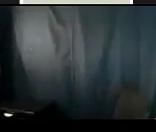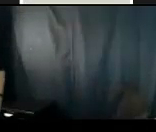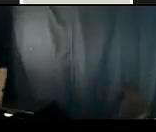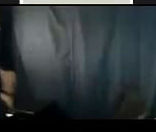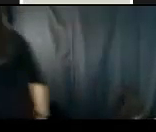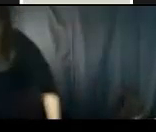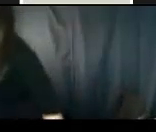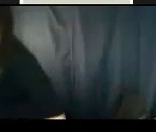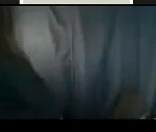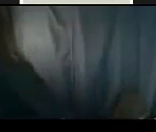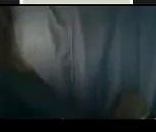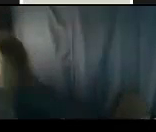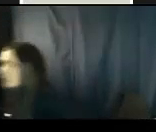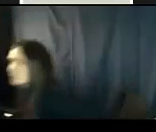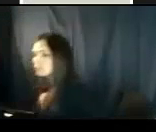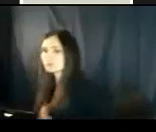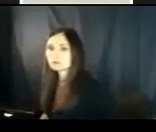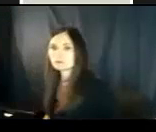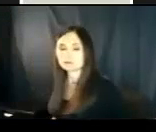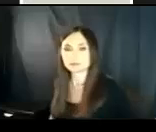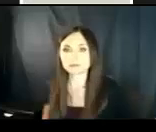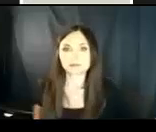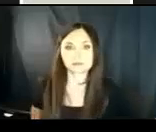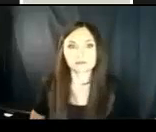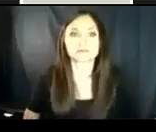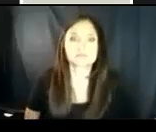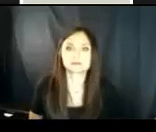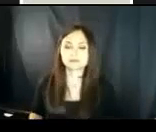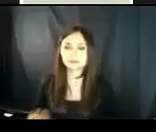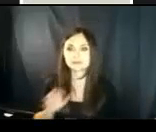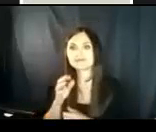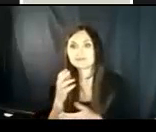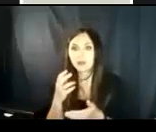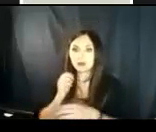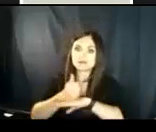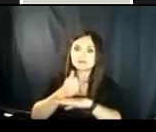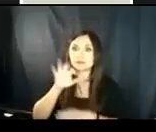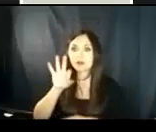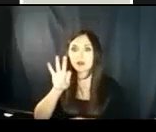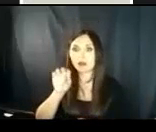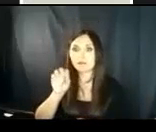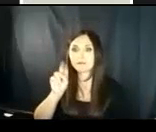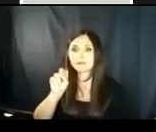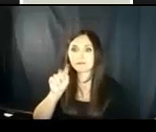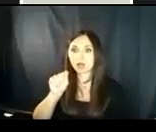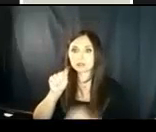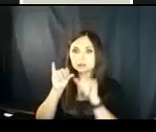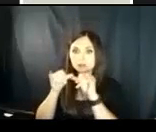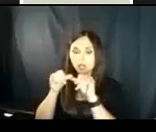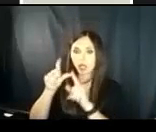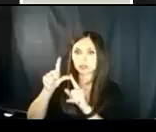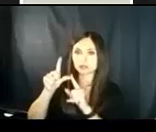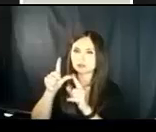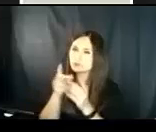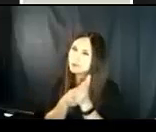one, font size. So when we create our lesson pages, we want to make sure that our students are reading the